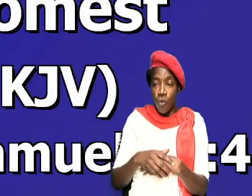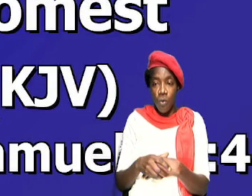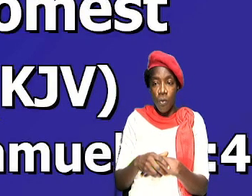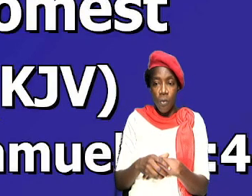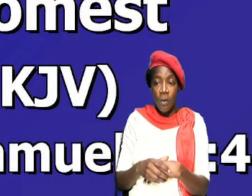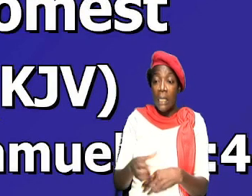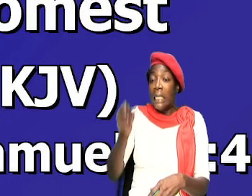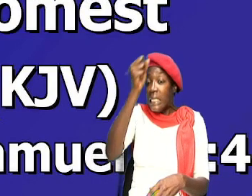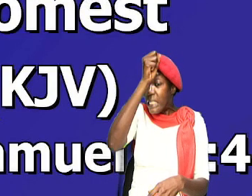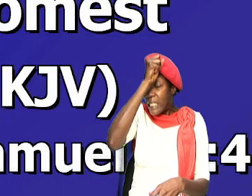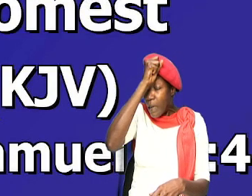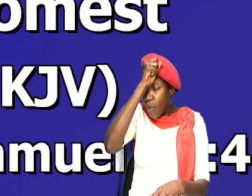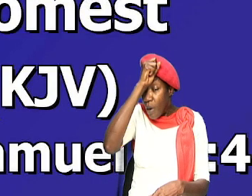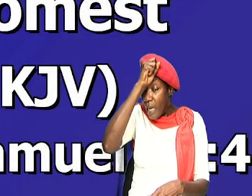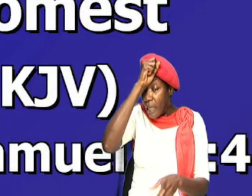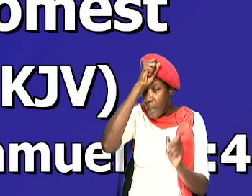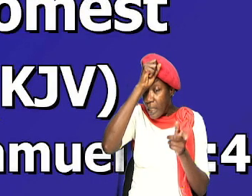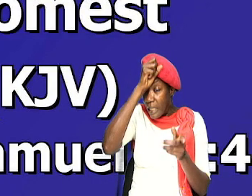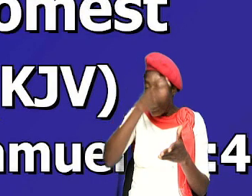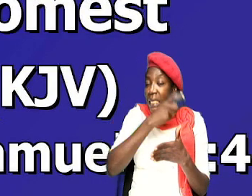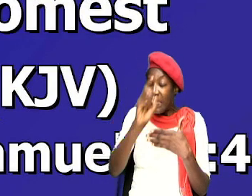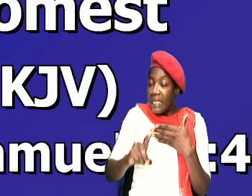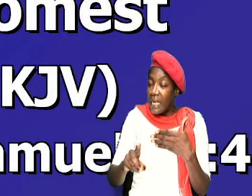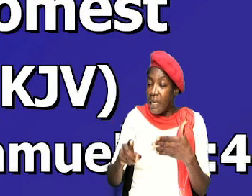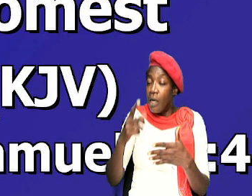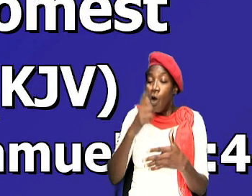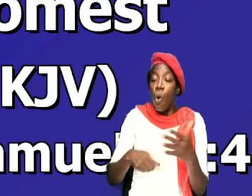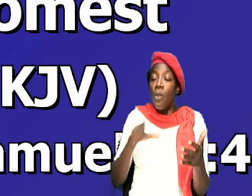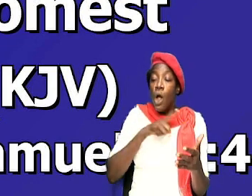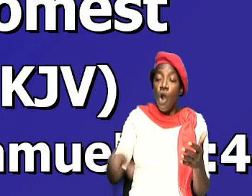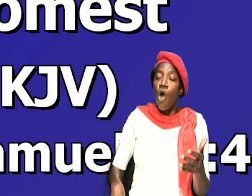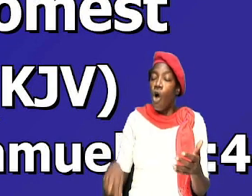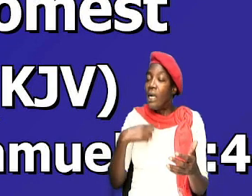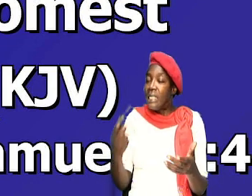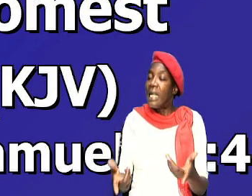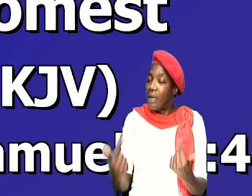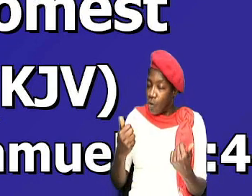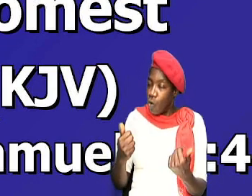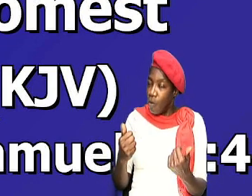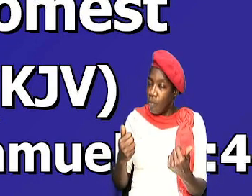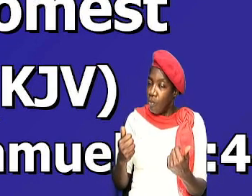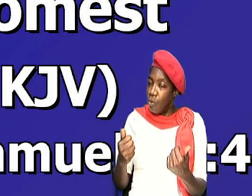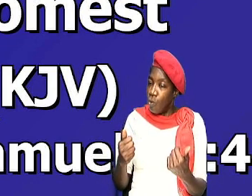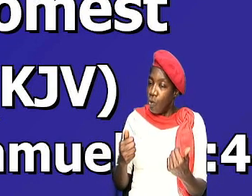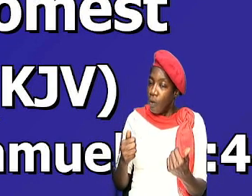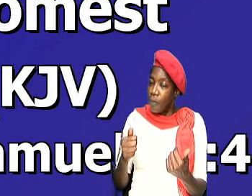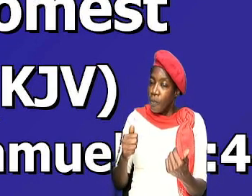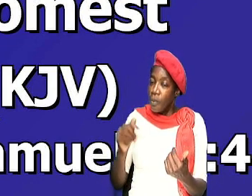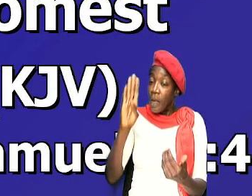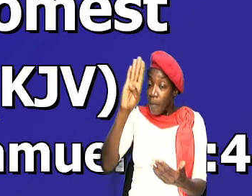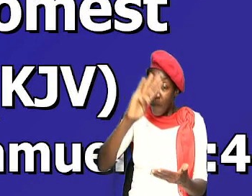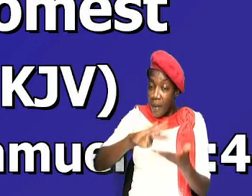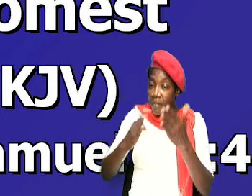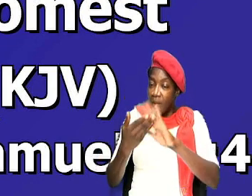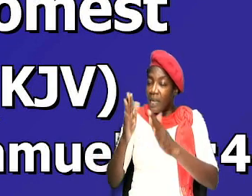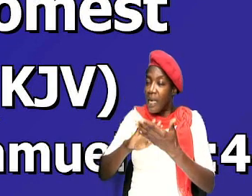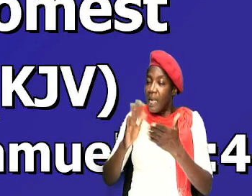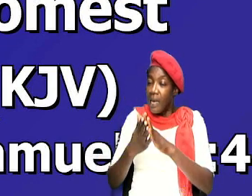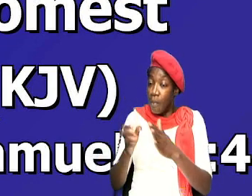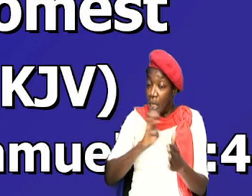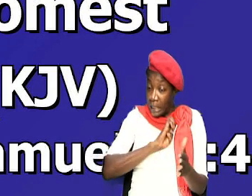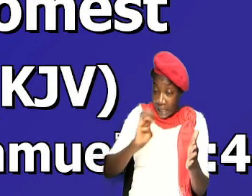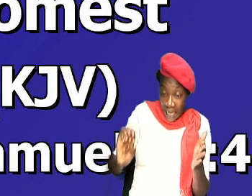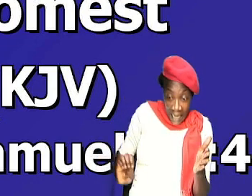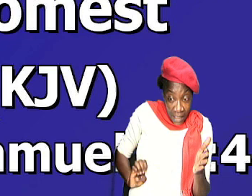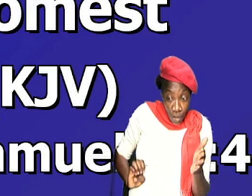And Samuel did that which the Lord spake, and came to Bethlehem. And the elders of the town trembled